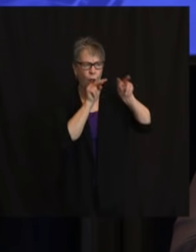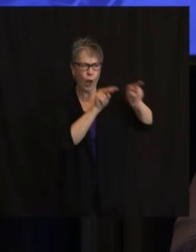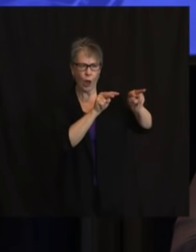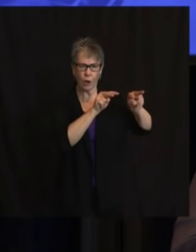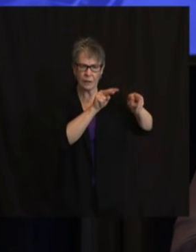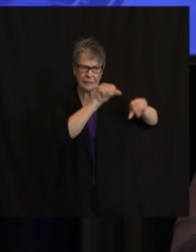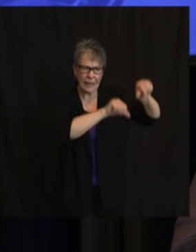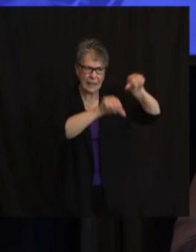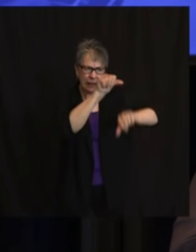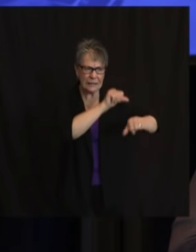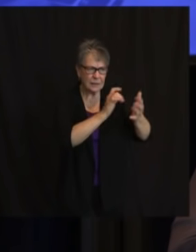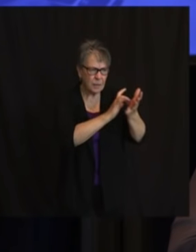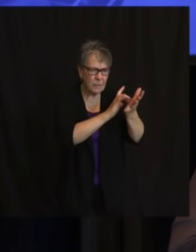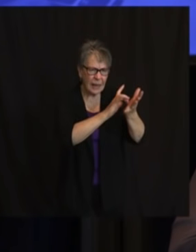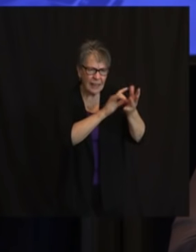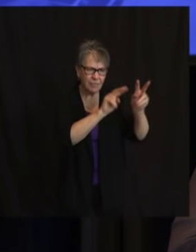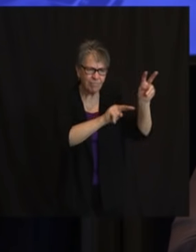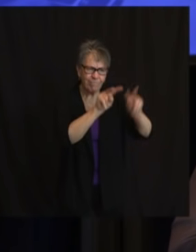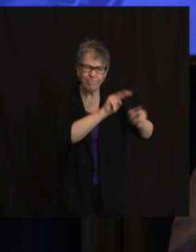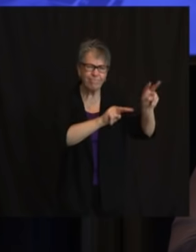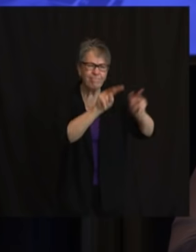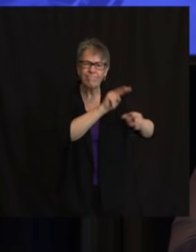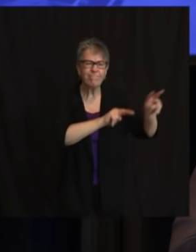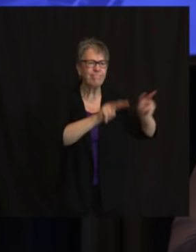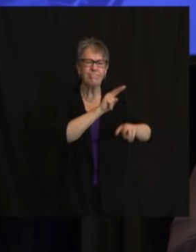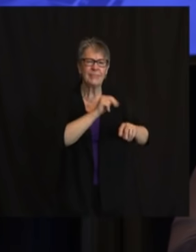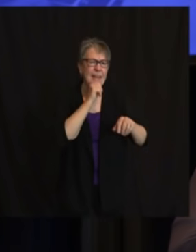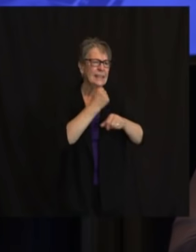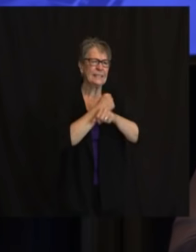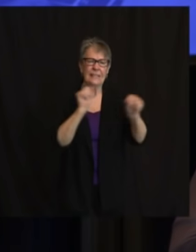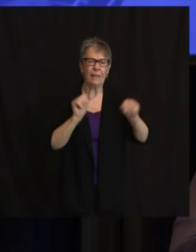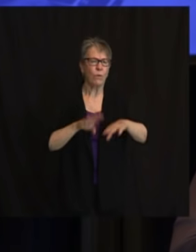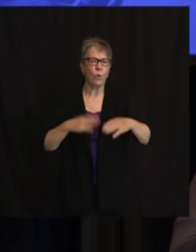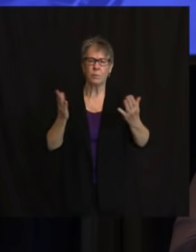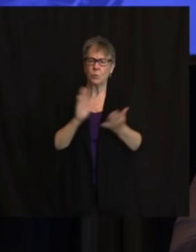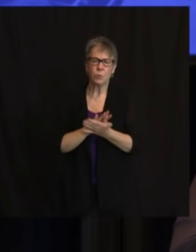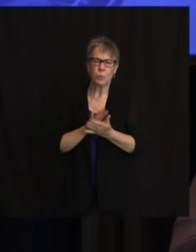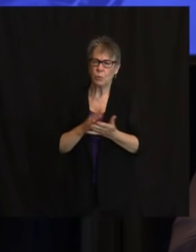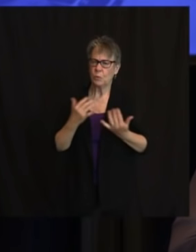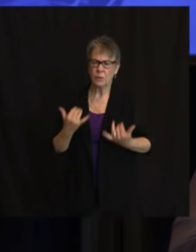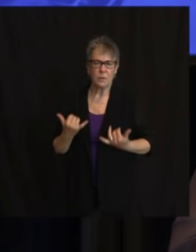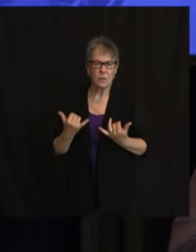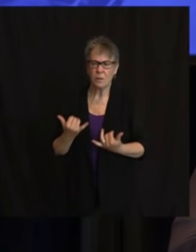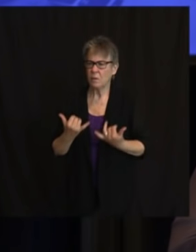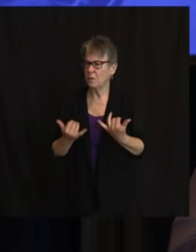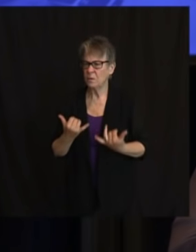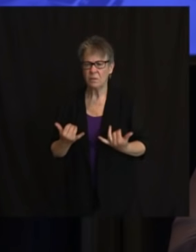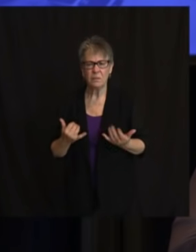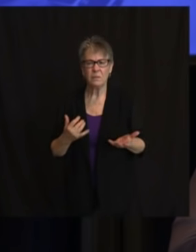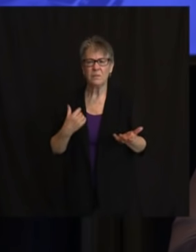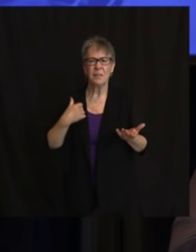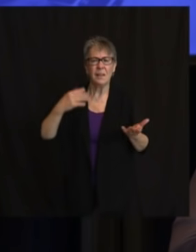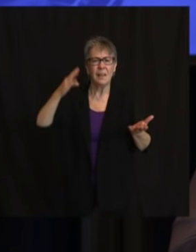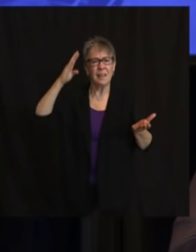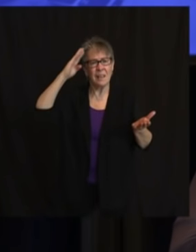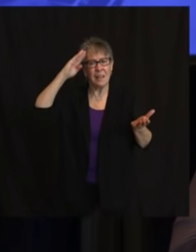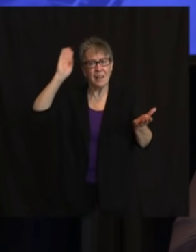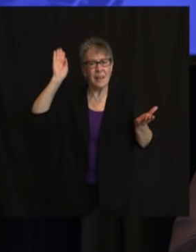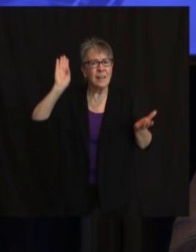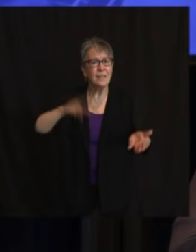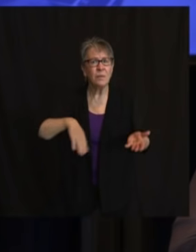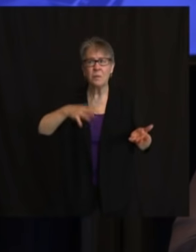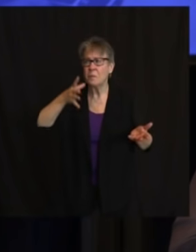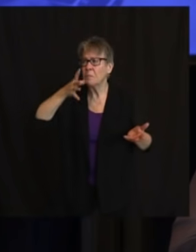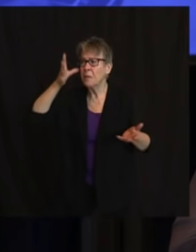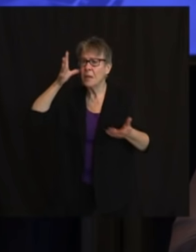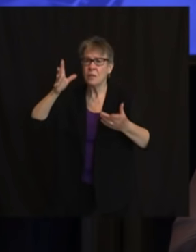educators, and families here in New Jersey. To all of our parents whose homes have turned into classrooms, to all of our teachers who've pivoted to